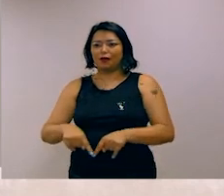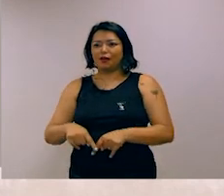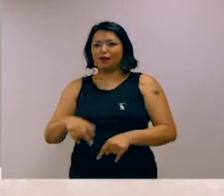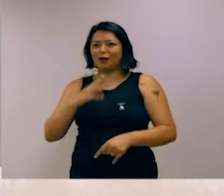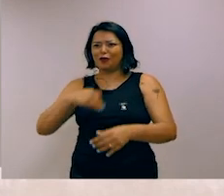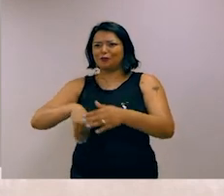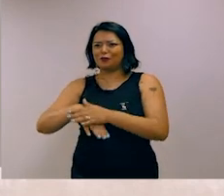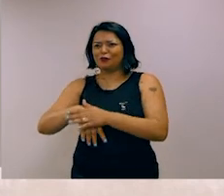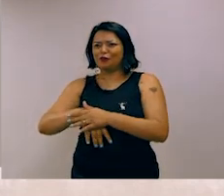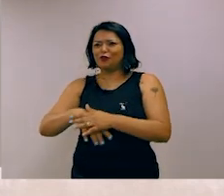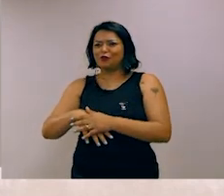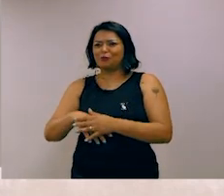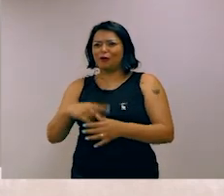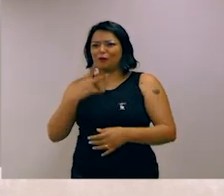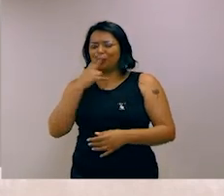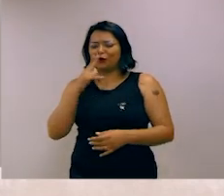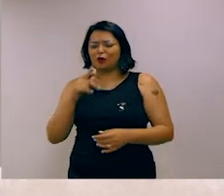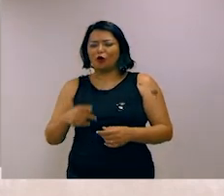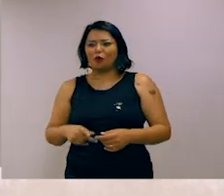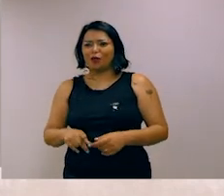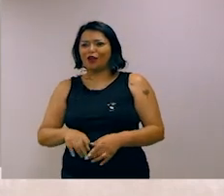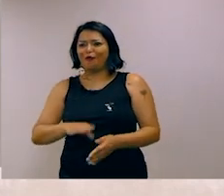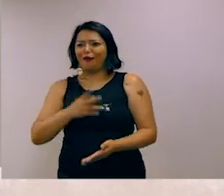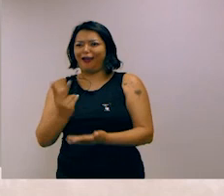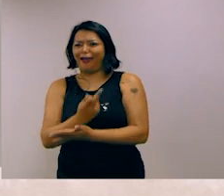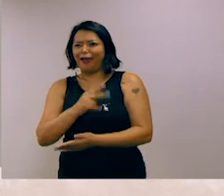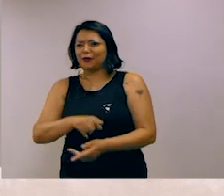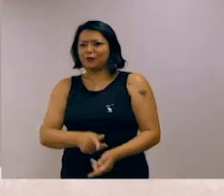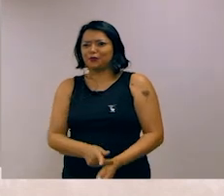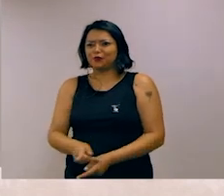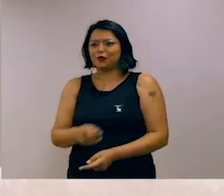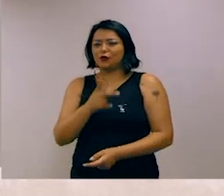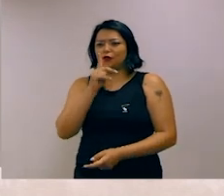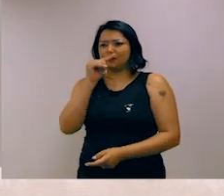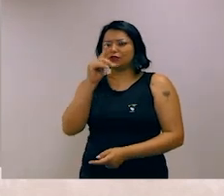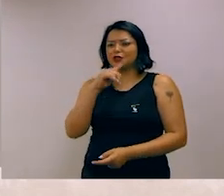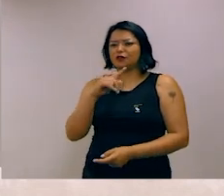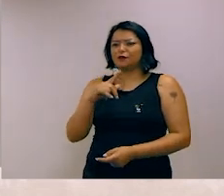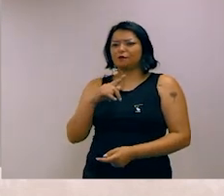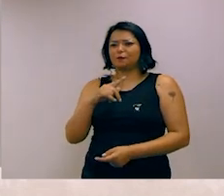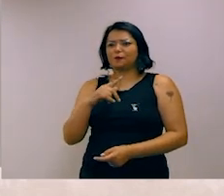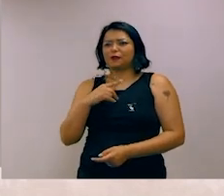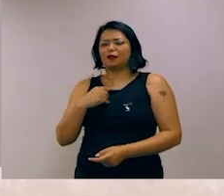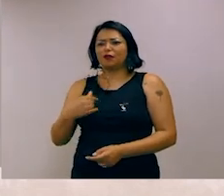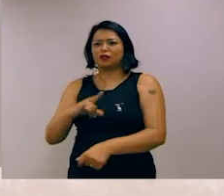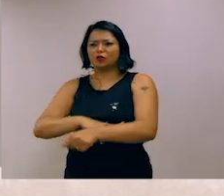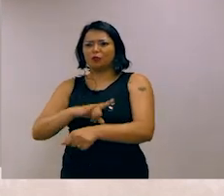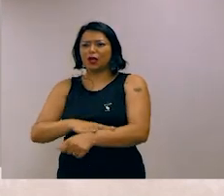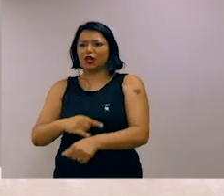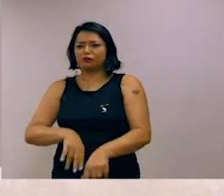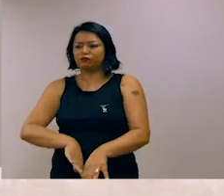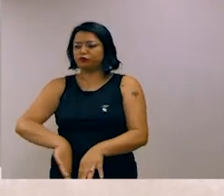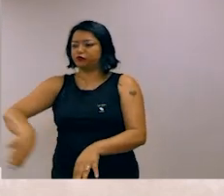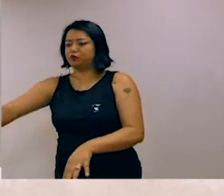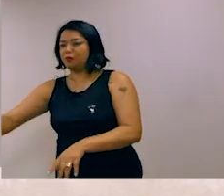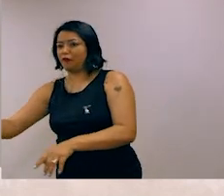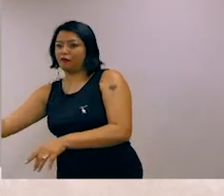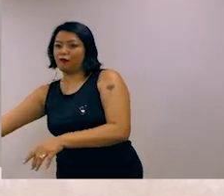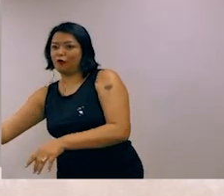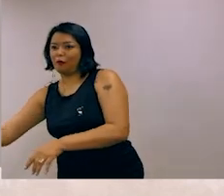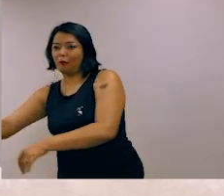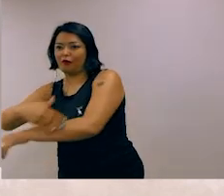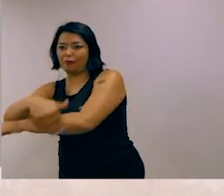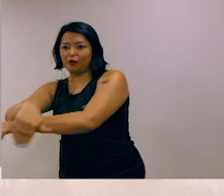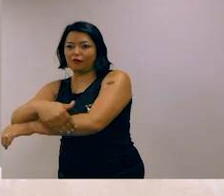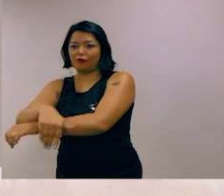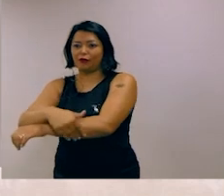Okay, now what I want you to notice here is this very strong connection between behavioral